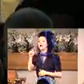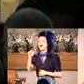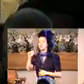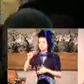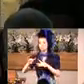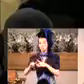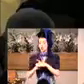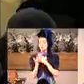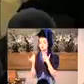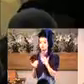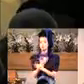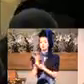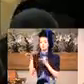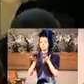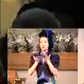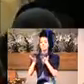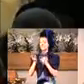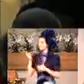MCC and Nova.